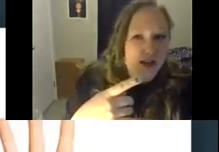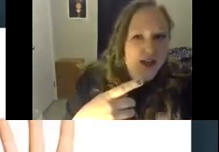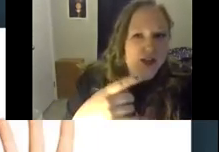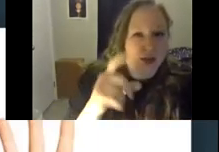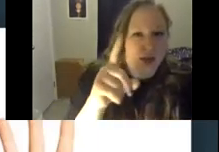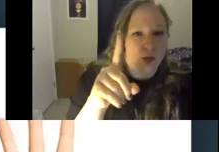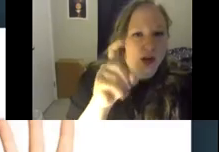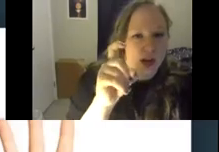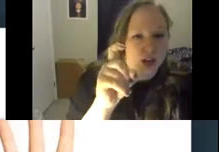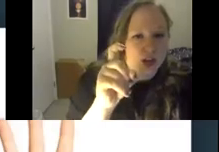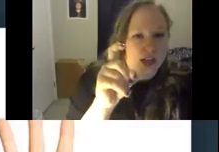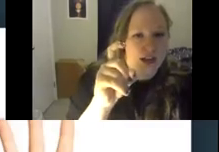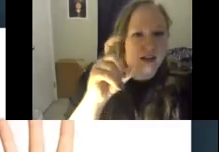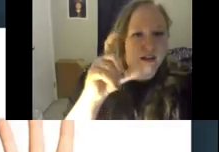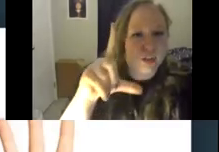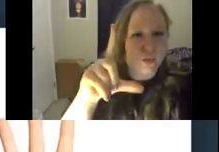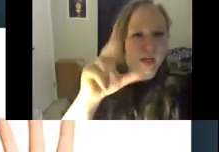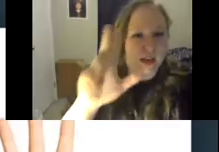123 would be